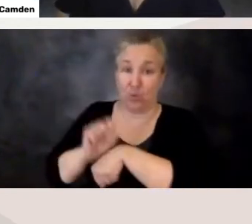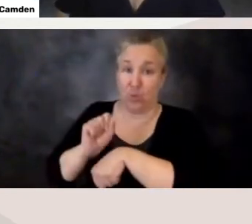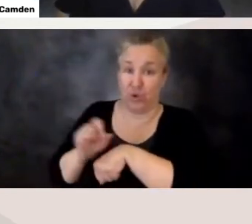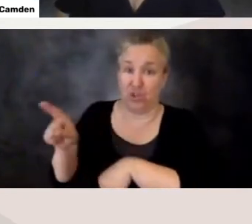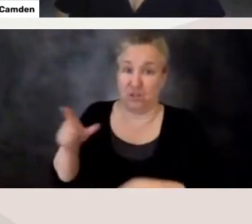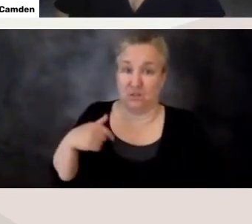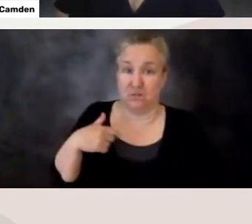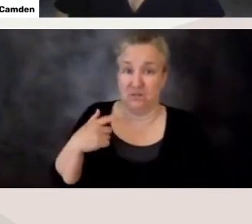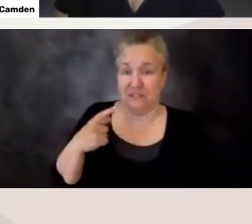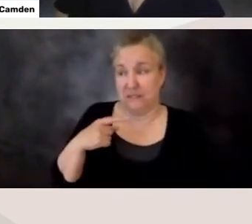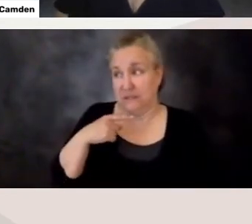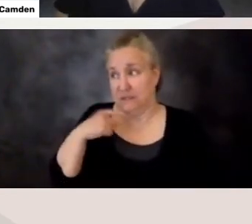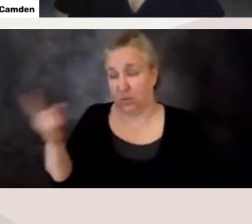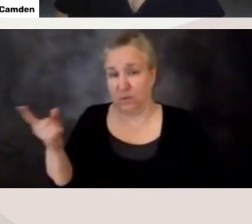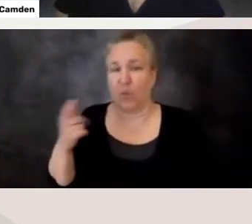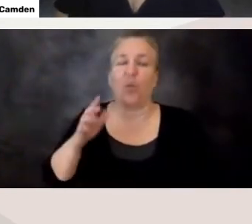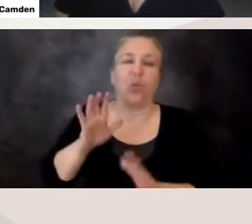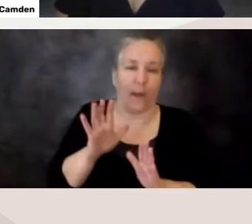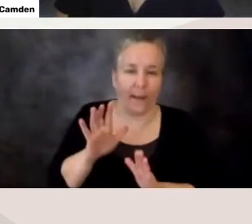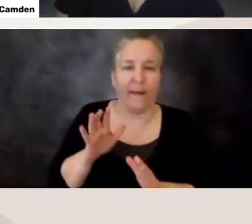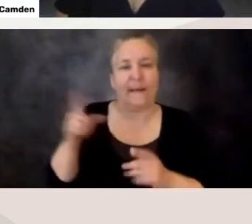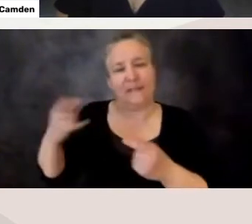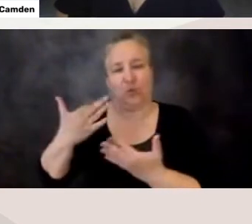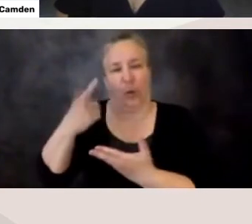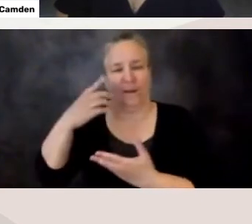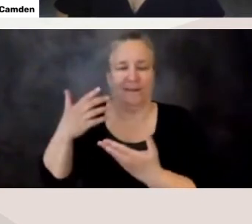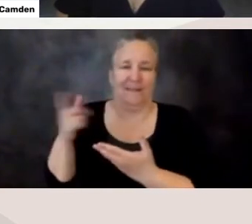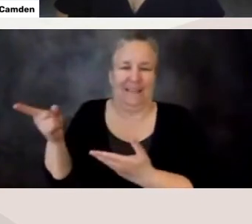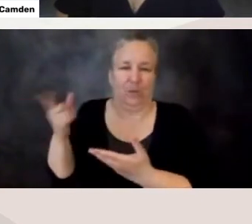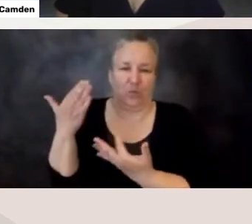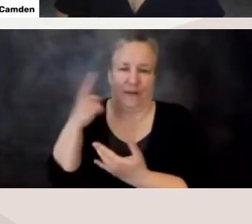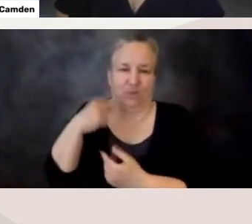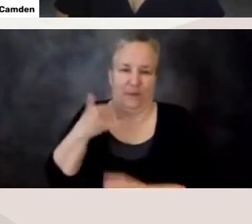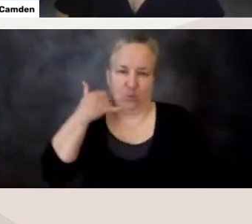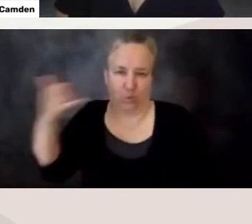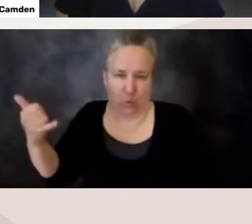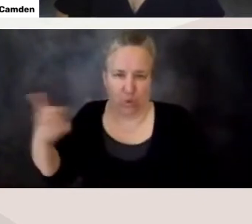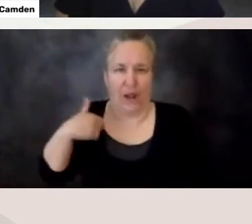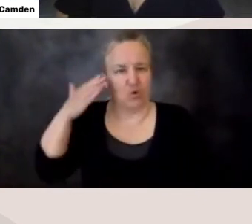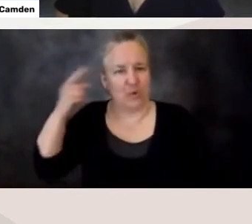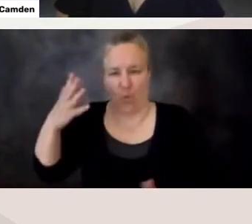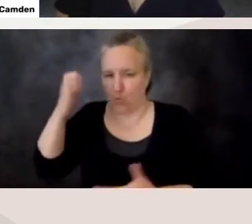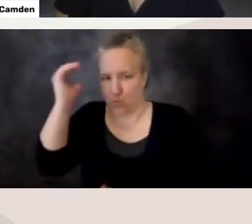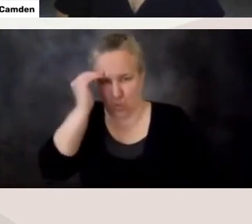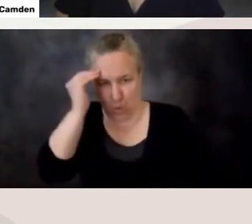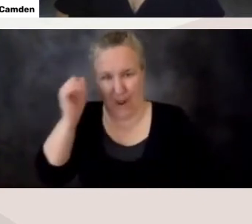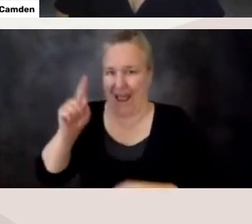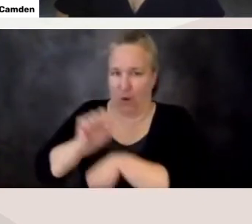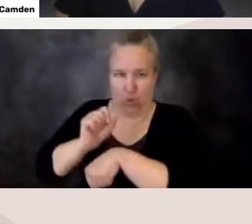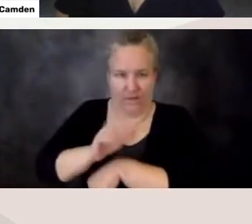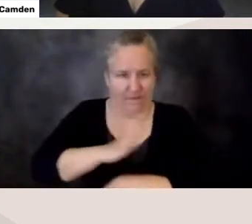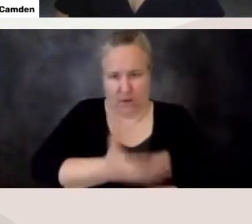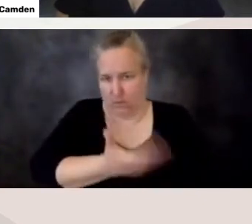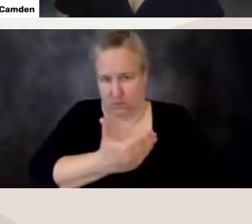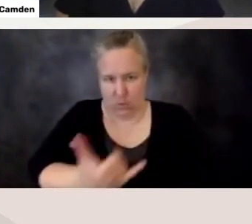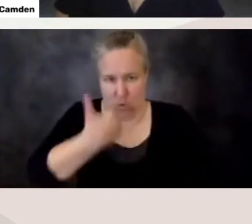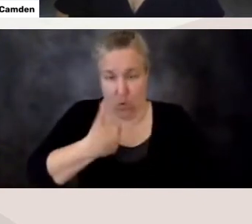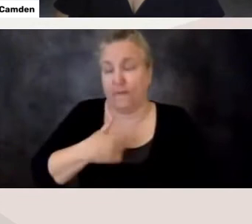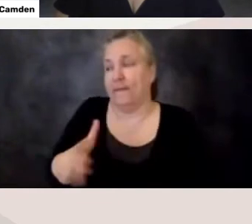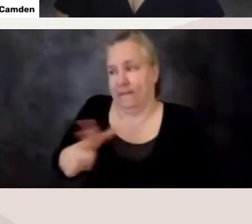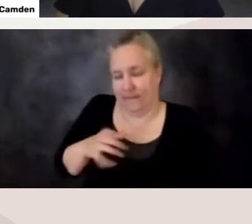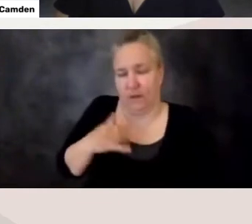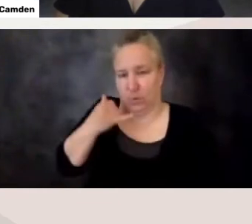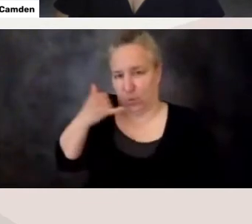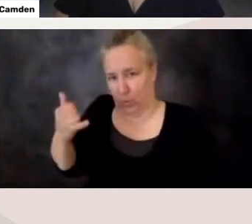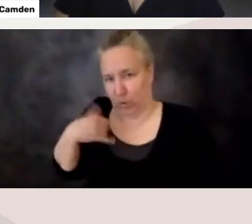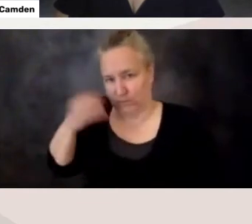tell him, well, he was waiting for the call. So I just knew that he wanted it and he wanted it at work. So I called him, told